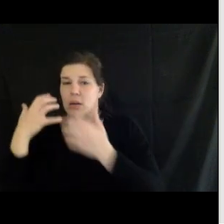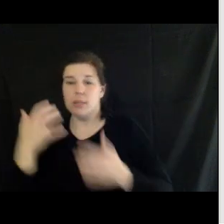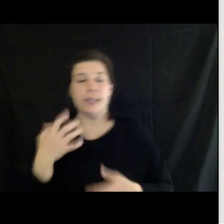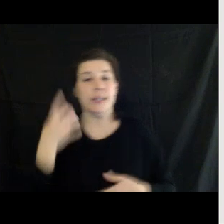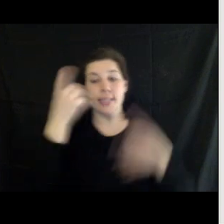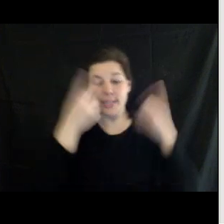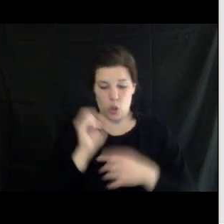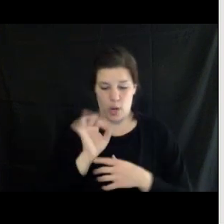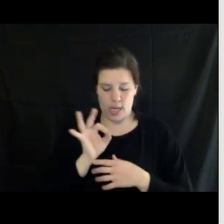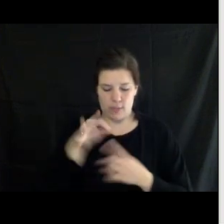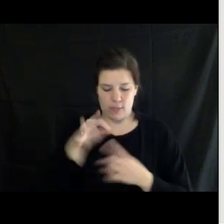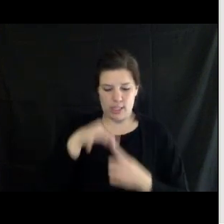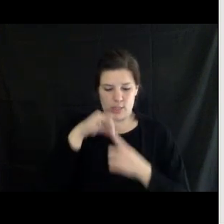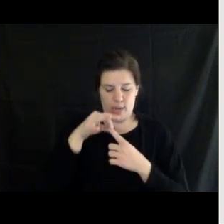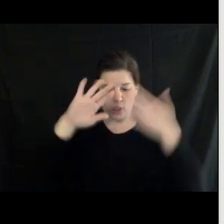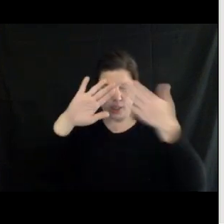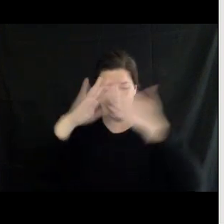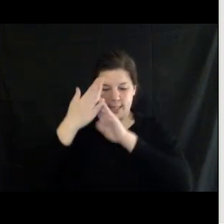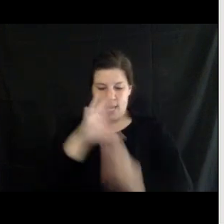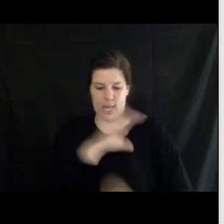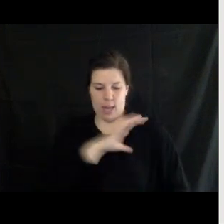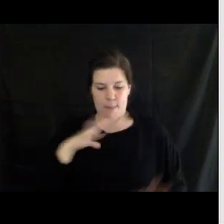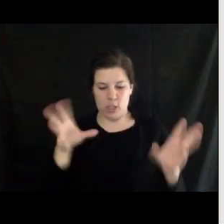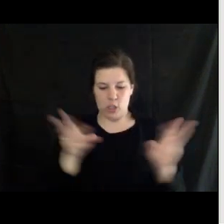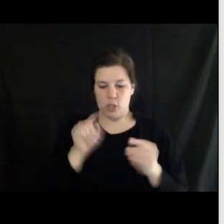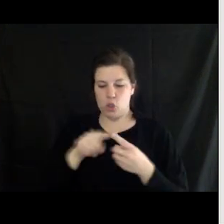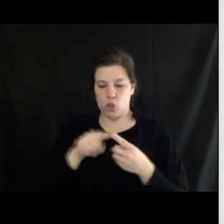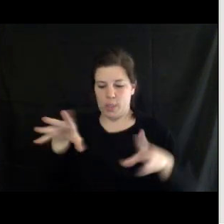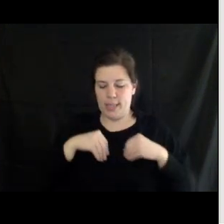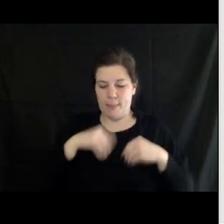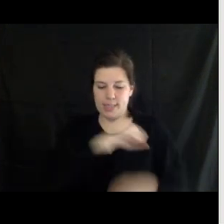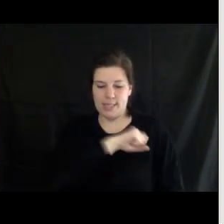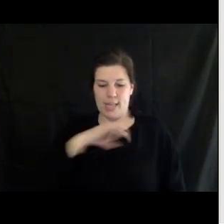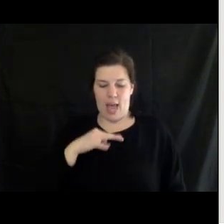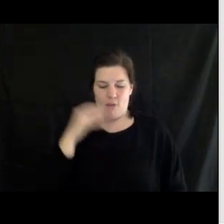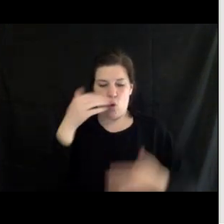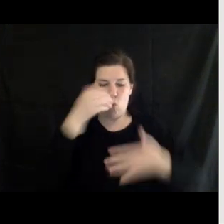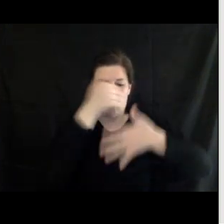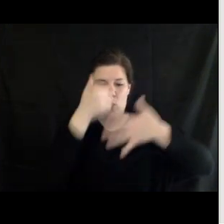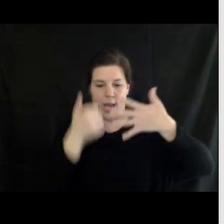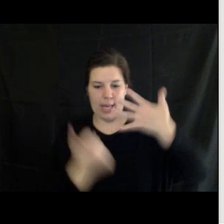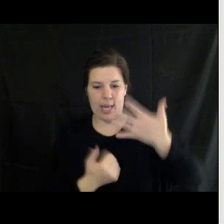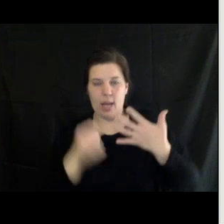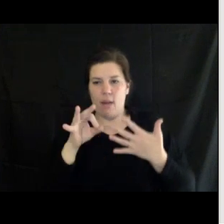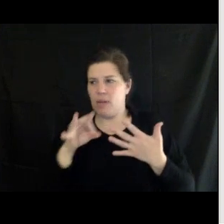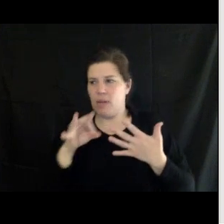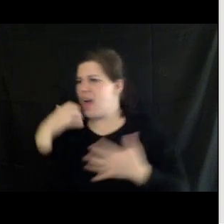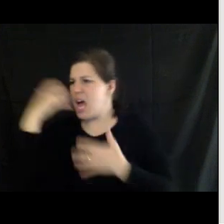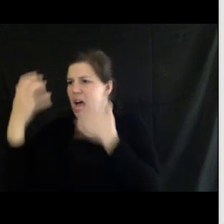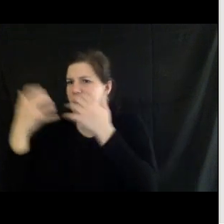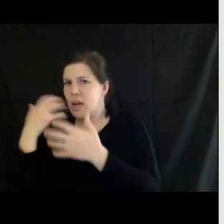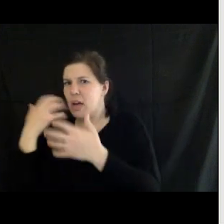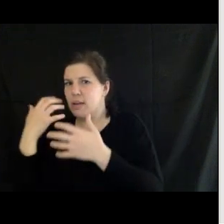consideration of a special city commission meeting to accept staff ranking of applications to the notice of fund.